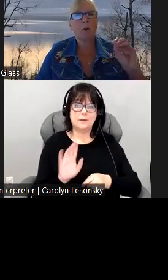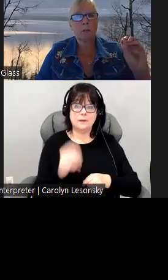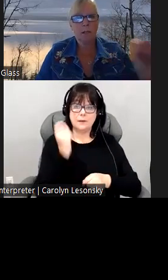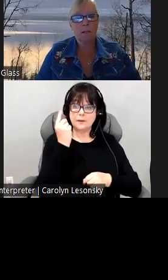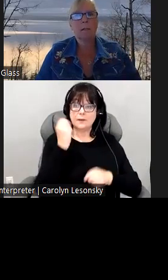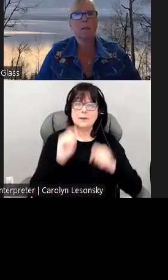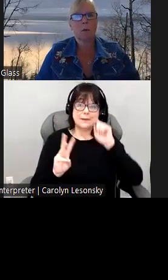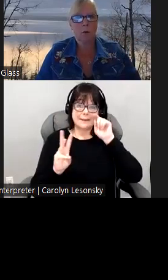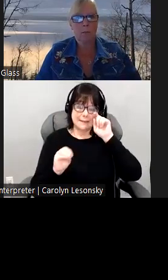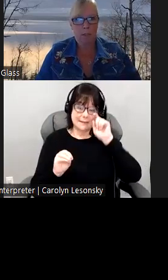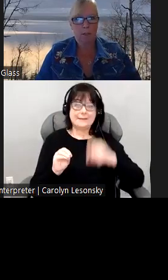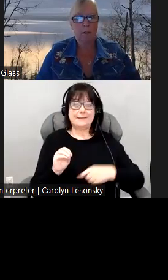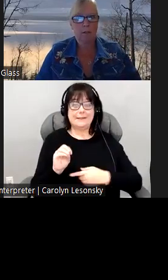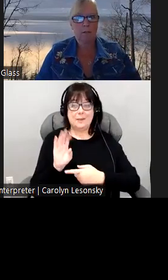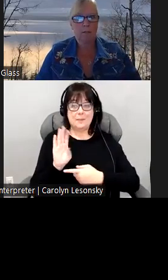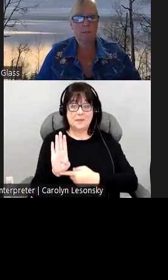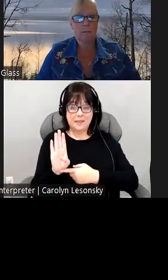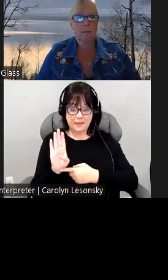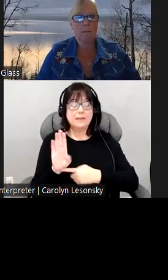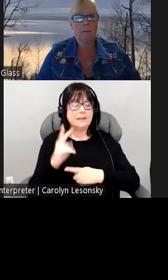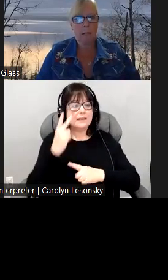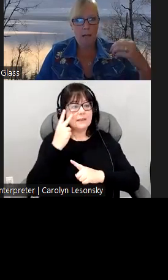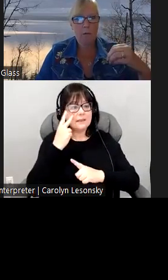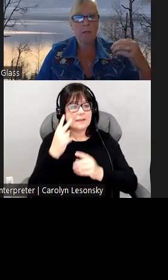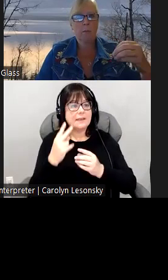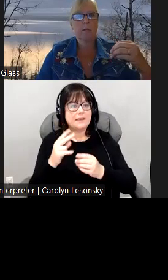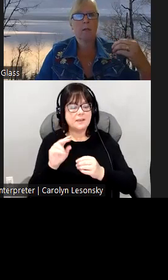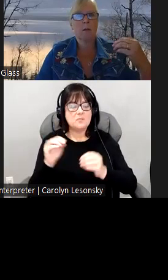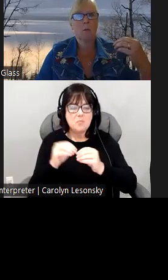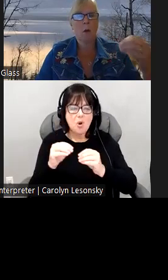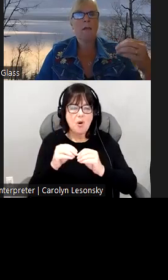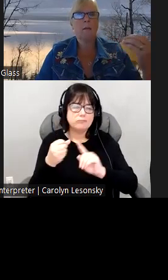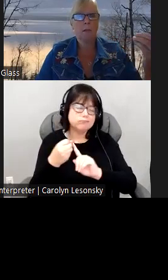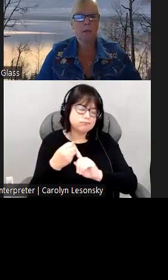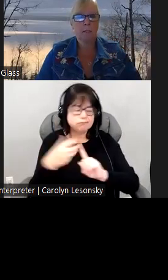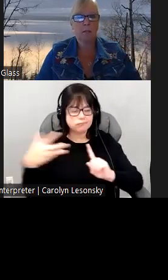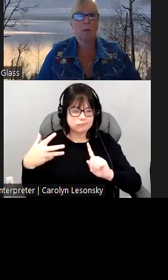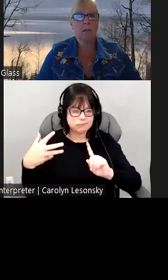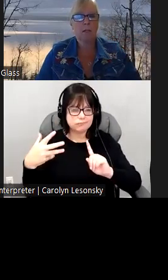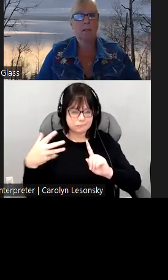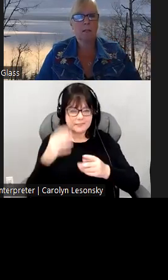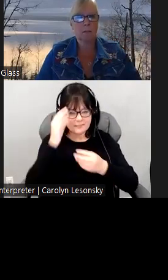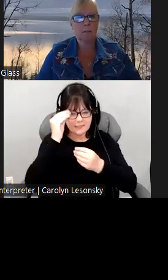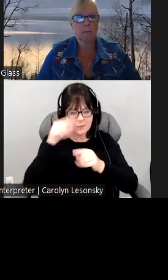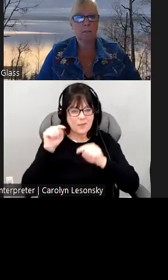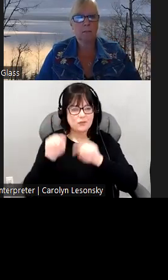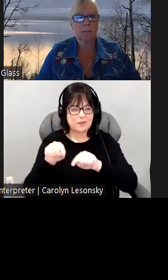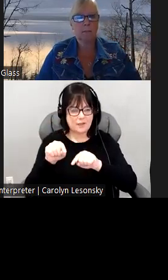that goes into the core measures and how the numbers and why they appear as they do on the